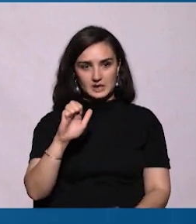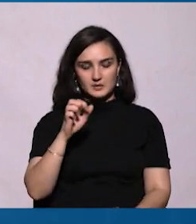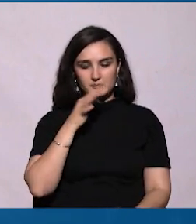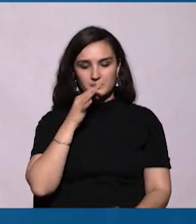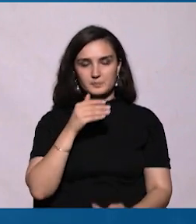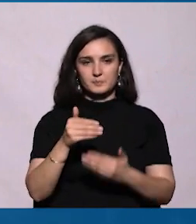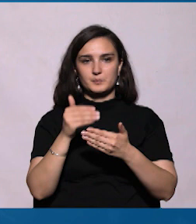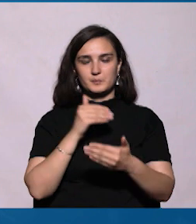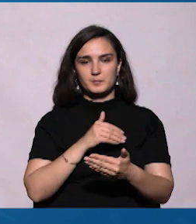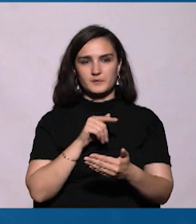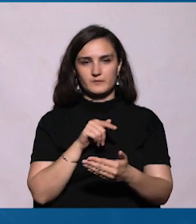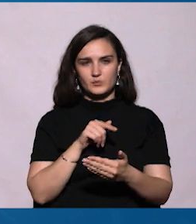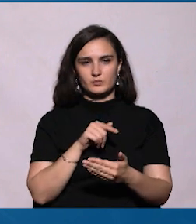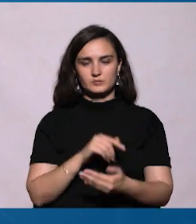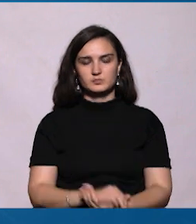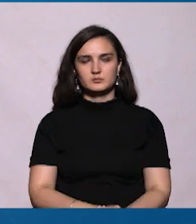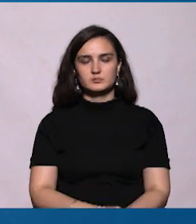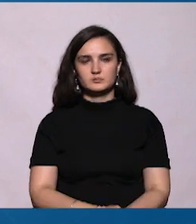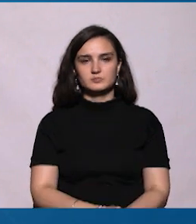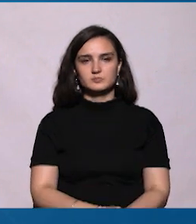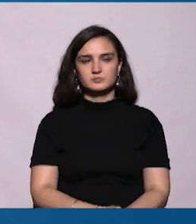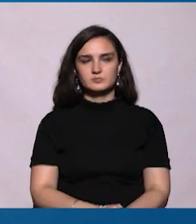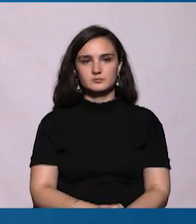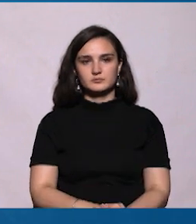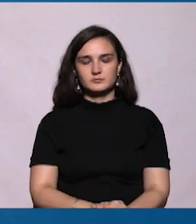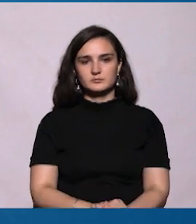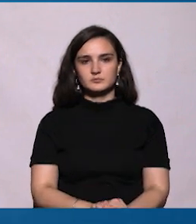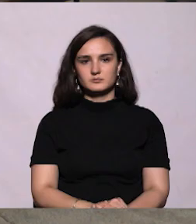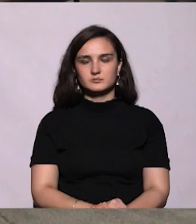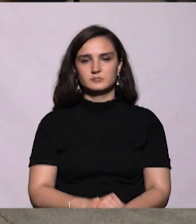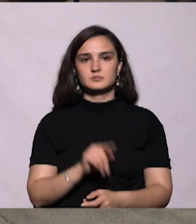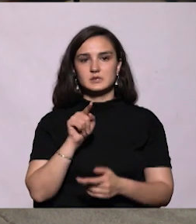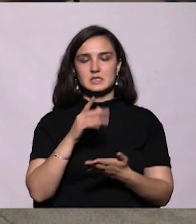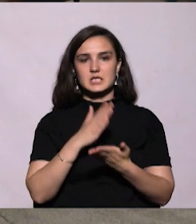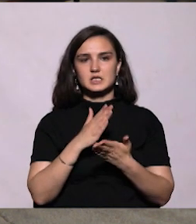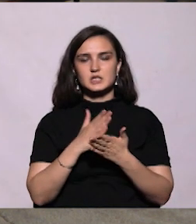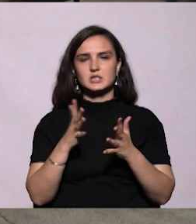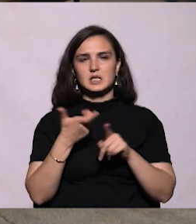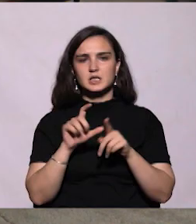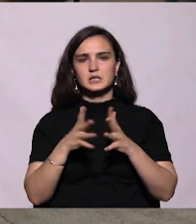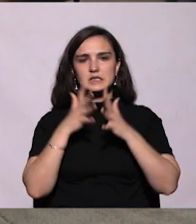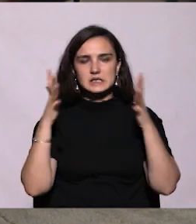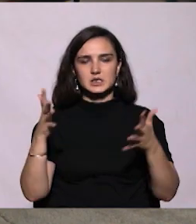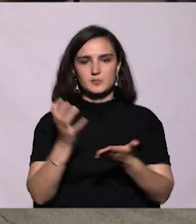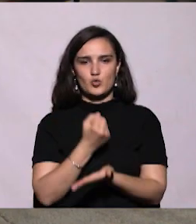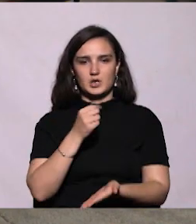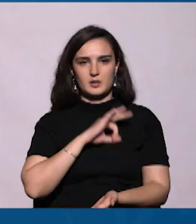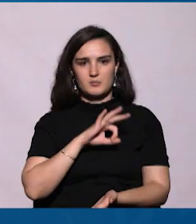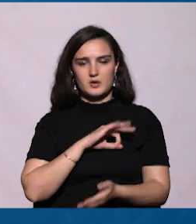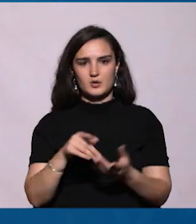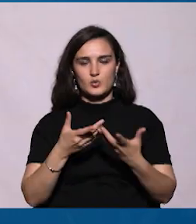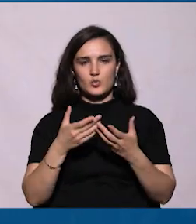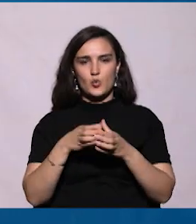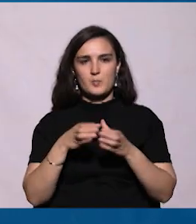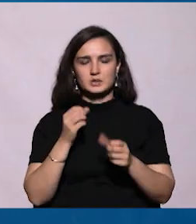the superlative form of the adjective. This is the biggest profit the company has